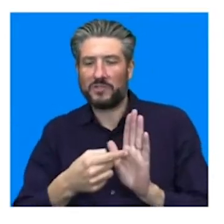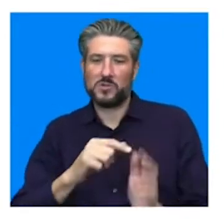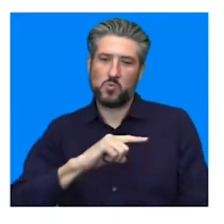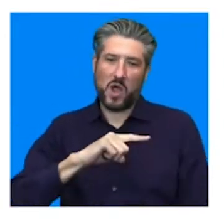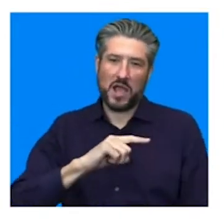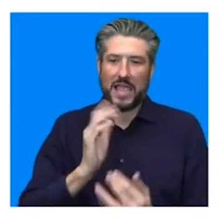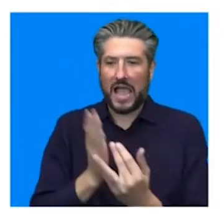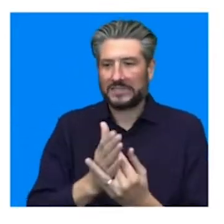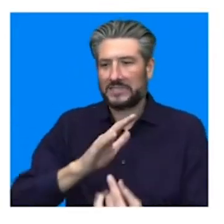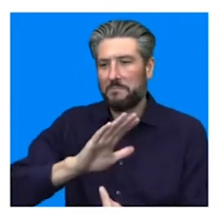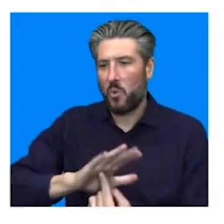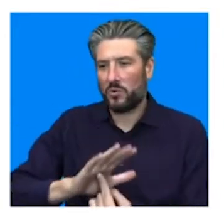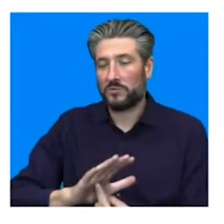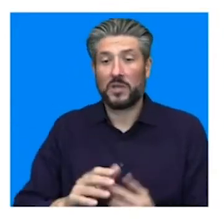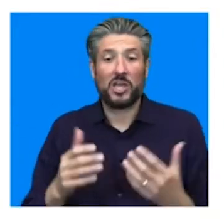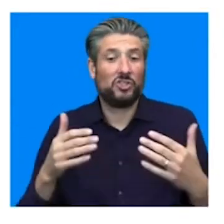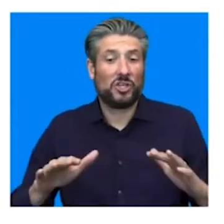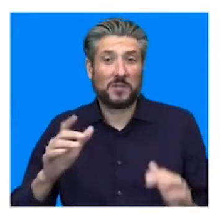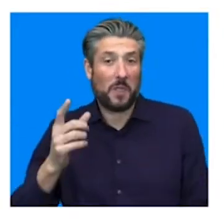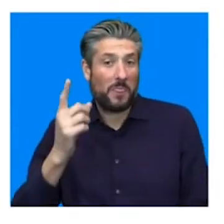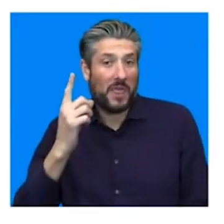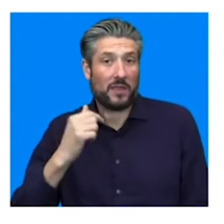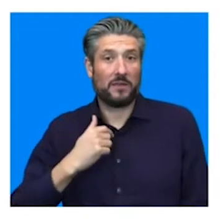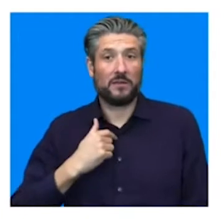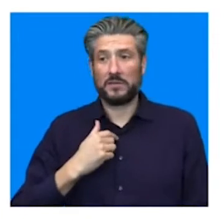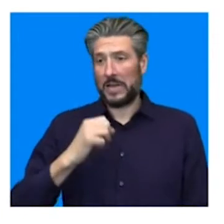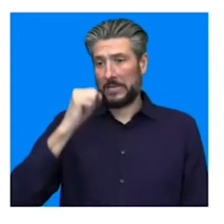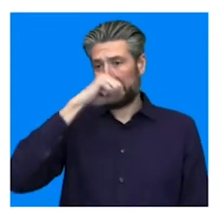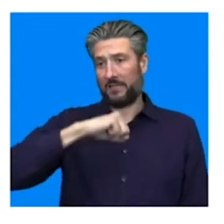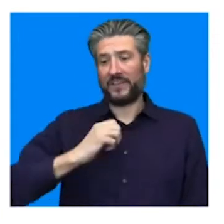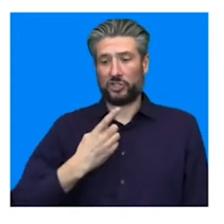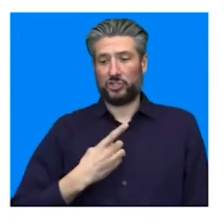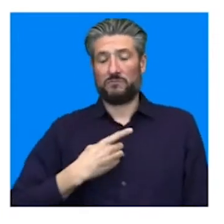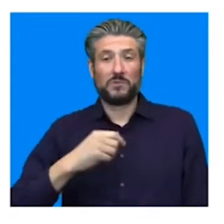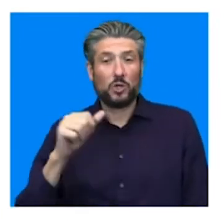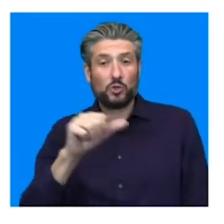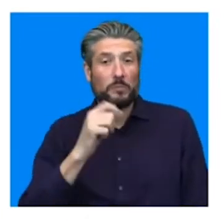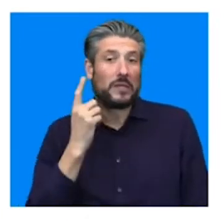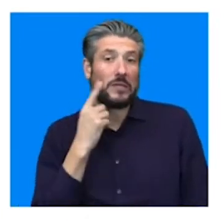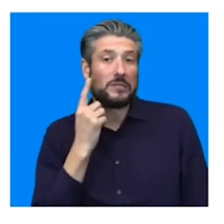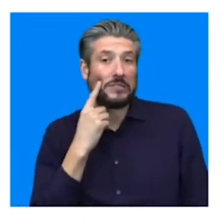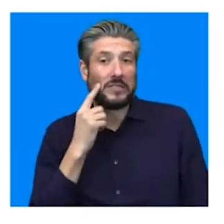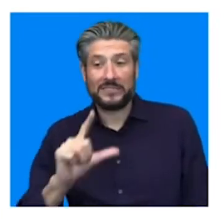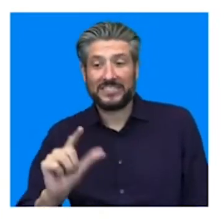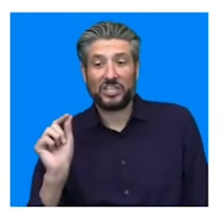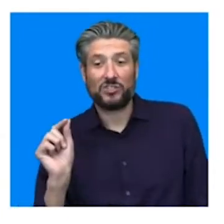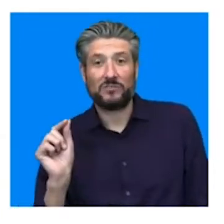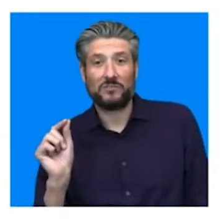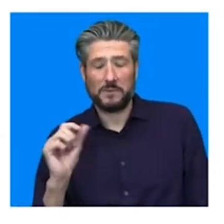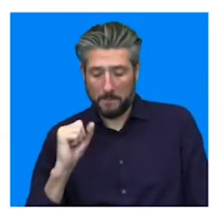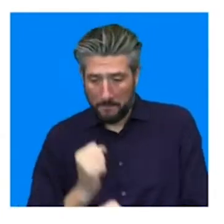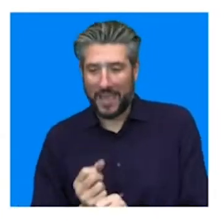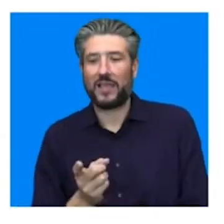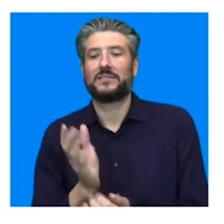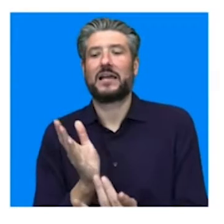super selfish decision, I don't see why it's not the easiest decision to make it more accessible and inclusive, because